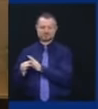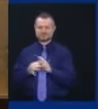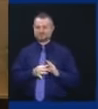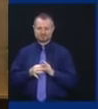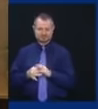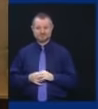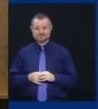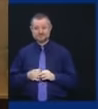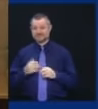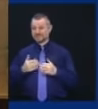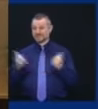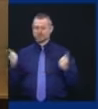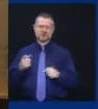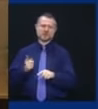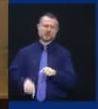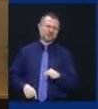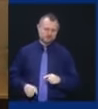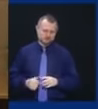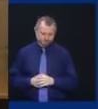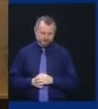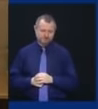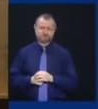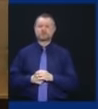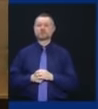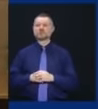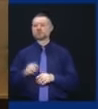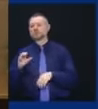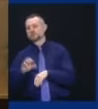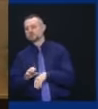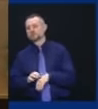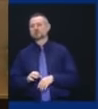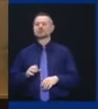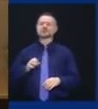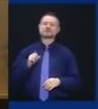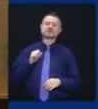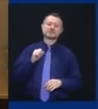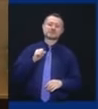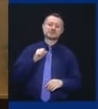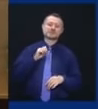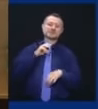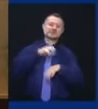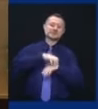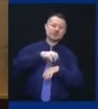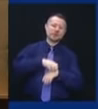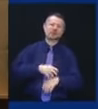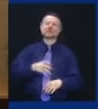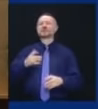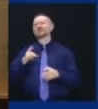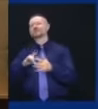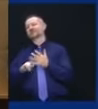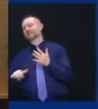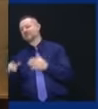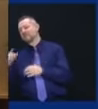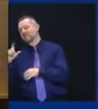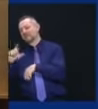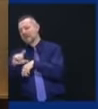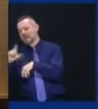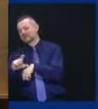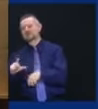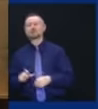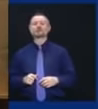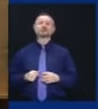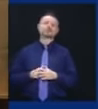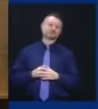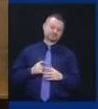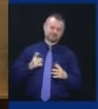disconnected. So the churches and the synagogues and the mosques will definitely be able to host vaccination sites,